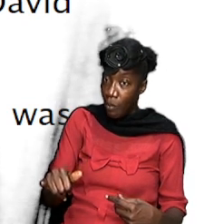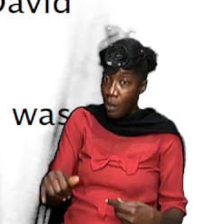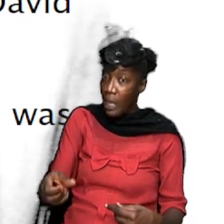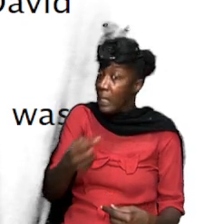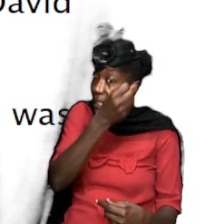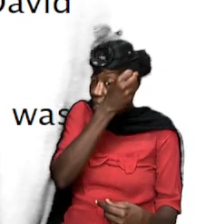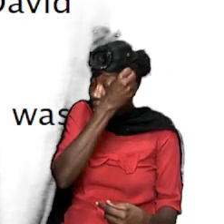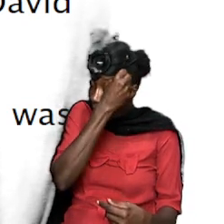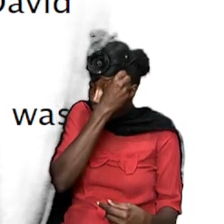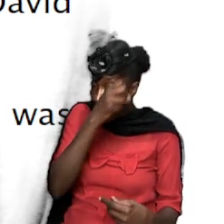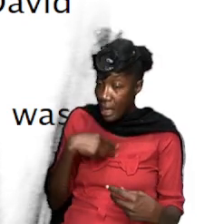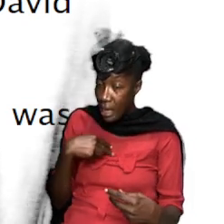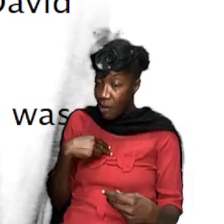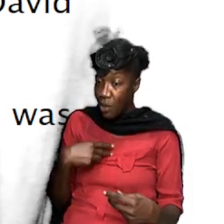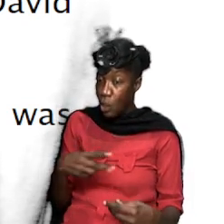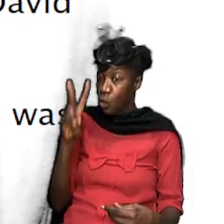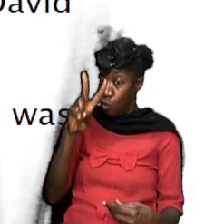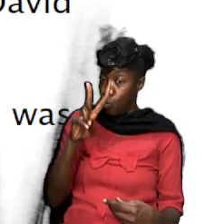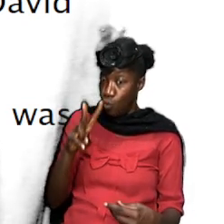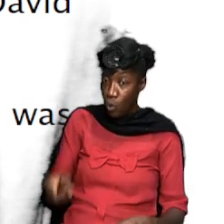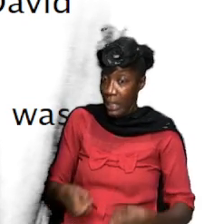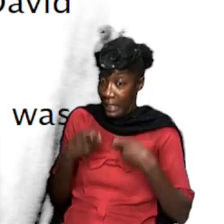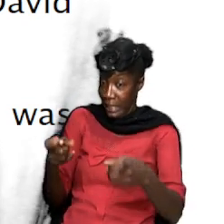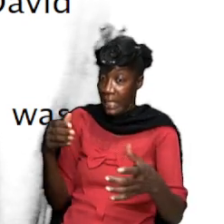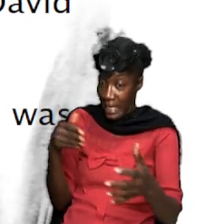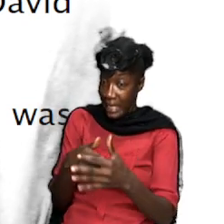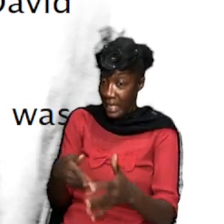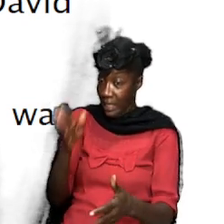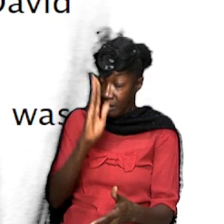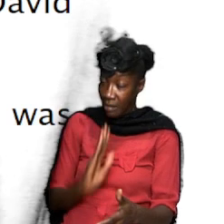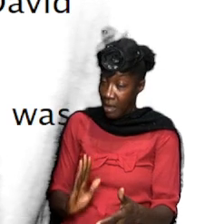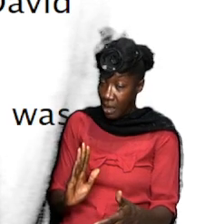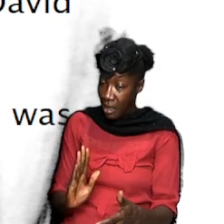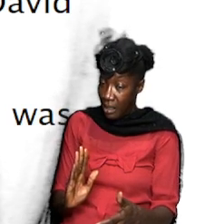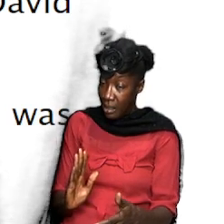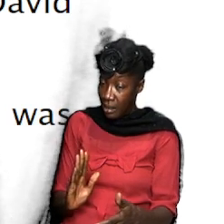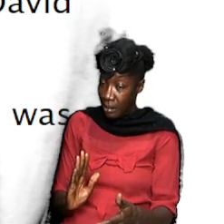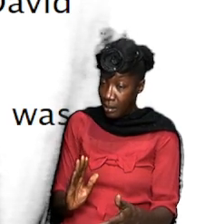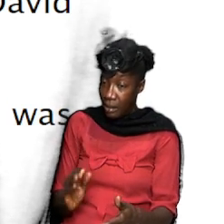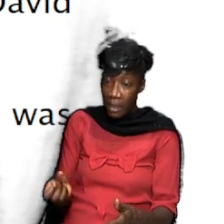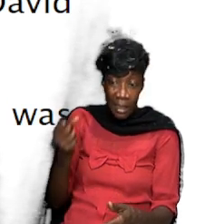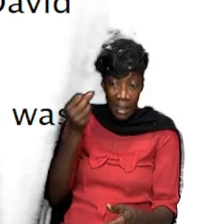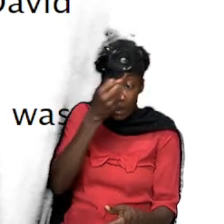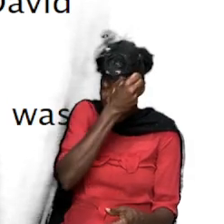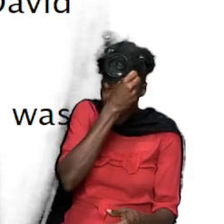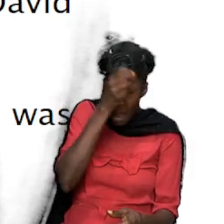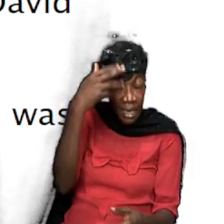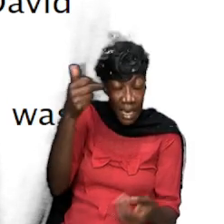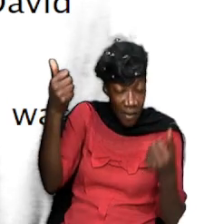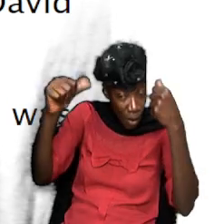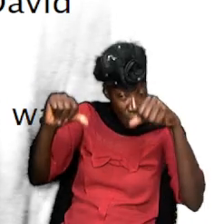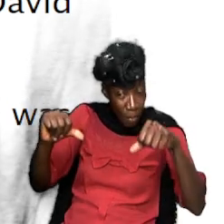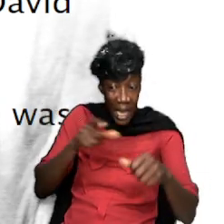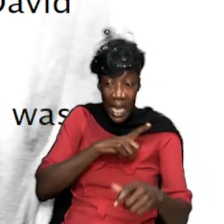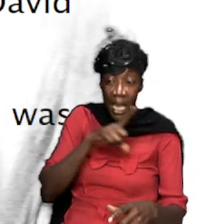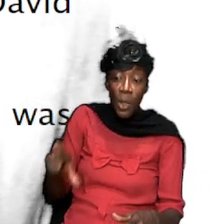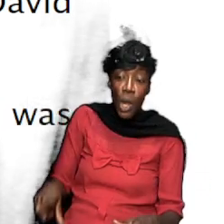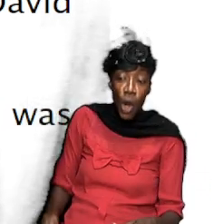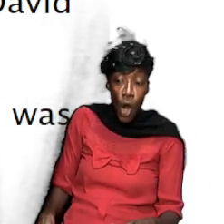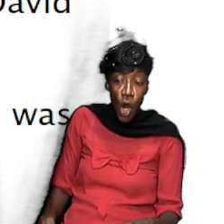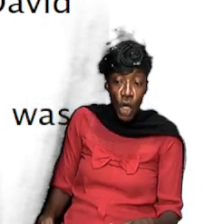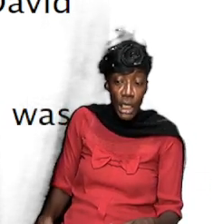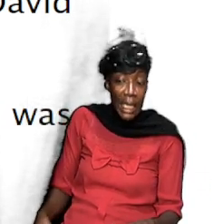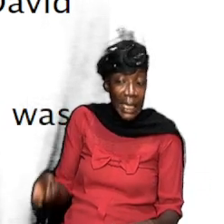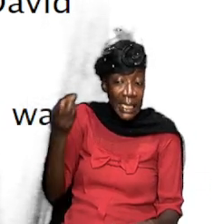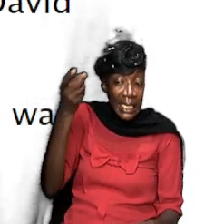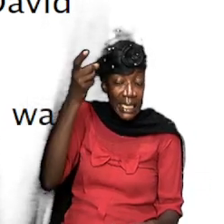Both sin against God. Saul failed to obey the Lord in his commandment. And David committed